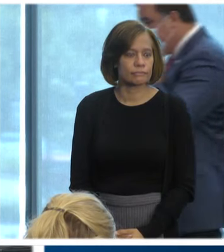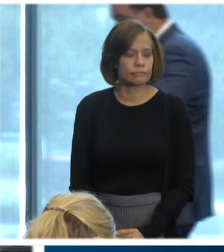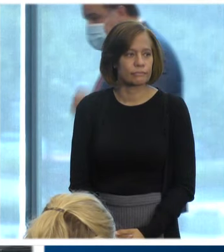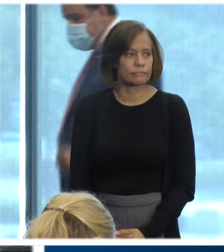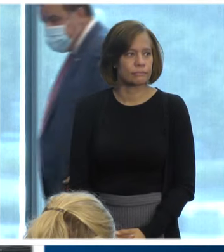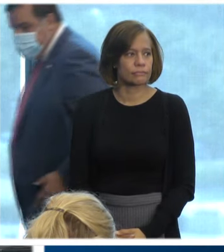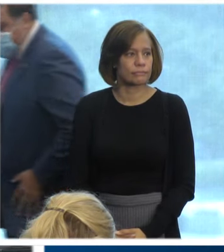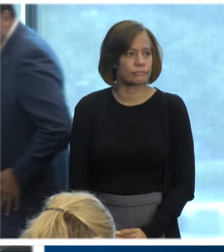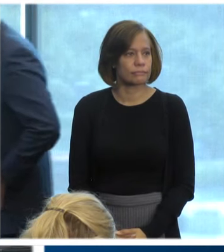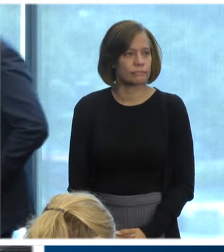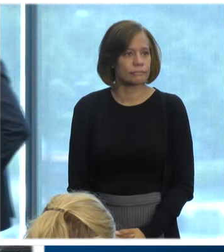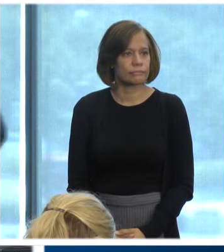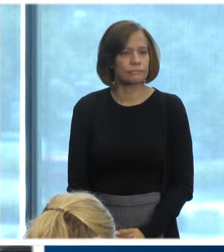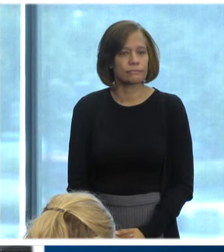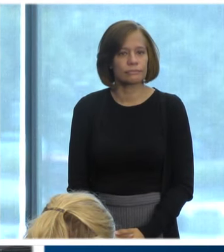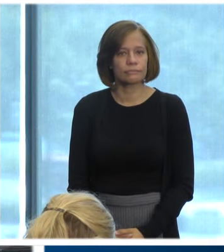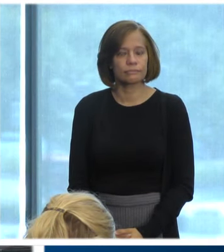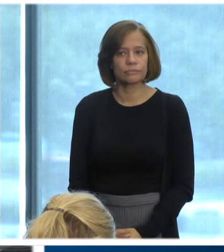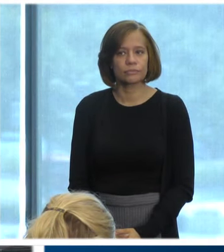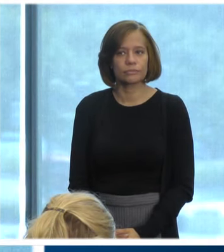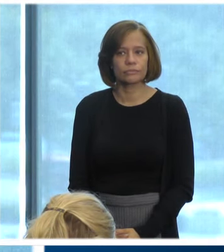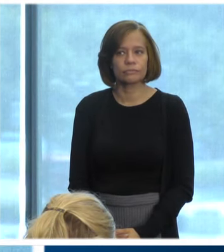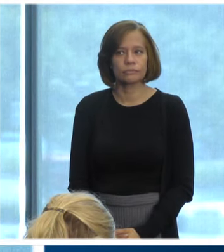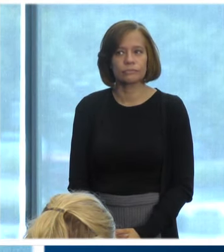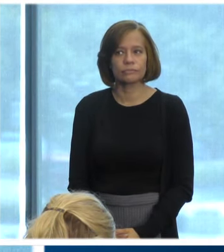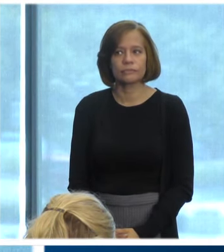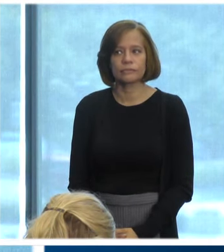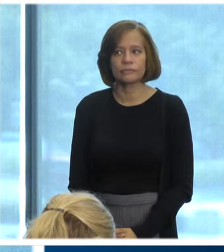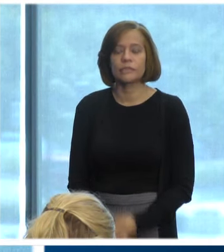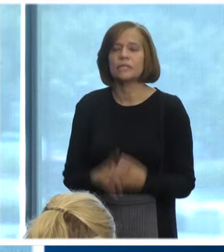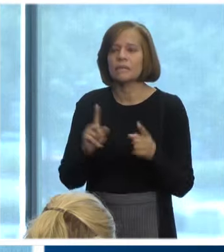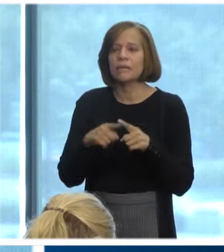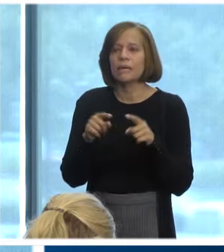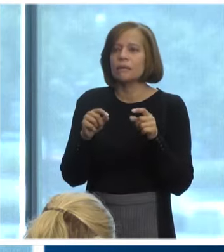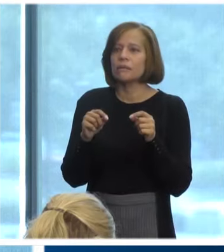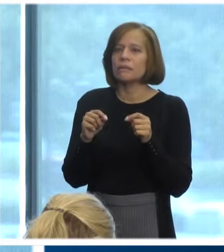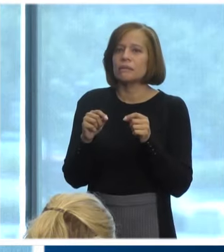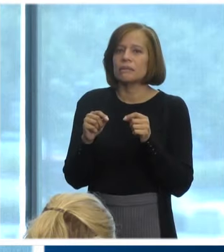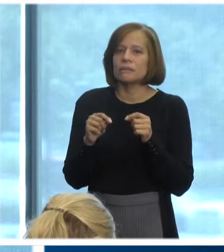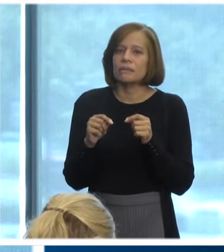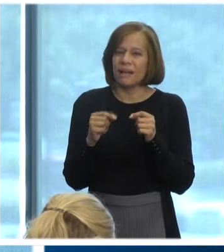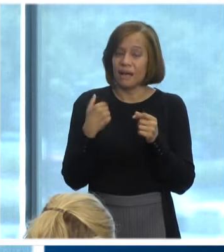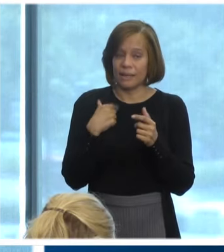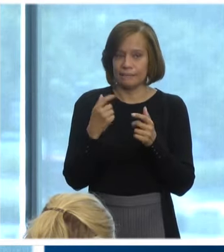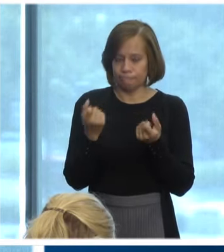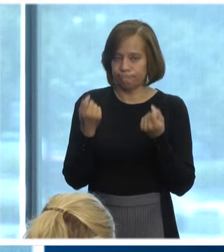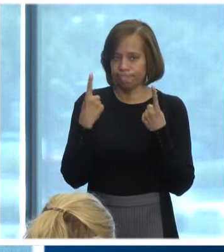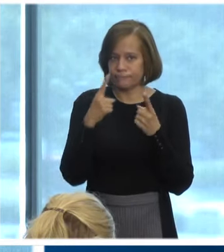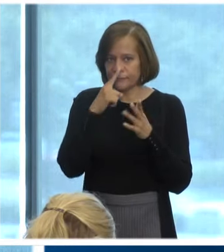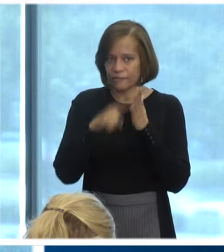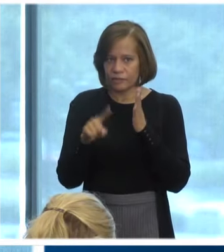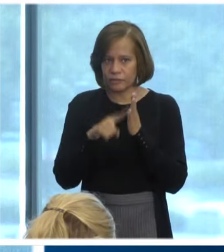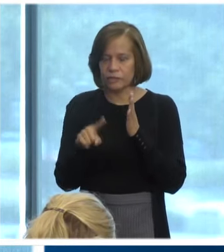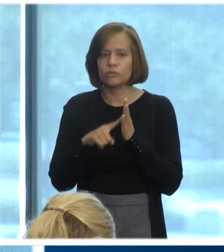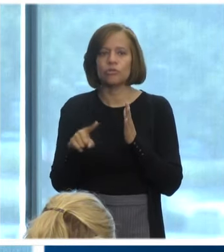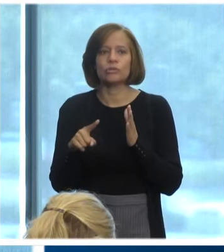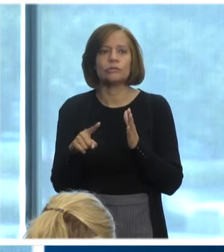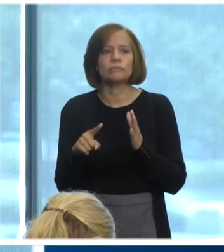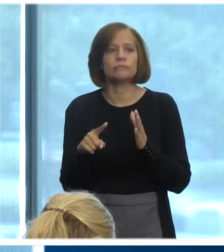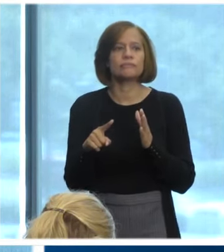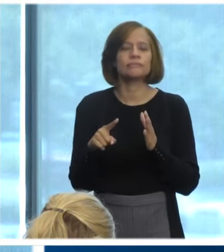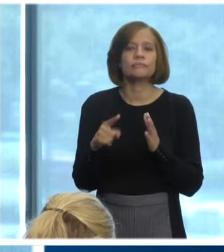So regarding the potential discipline, as I understand the investigation, I signed stuff